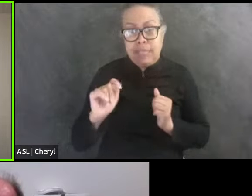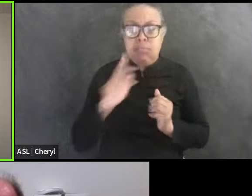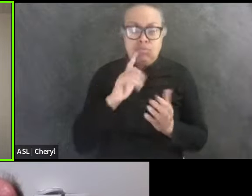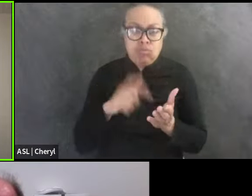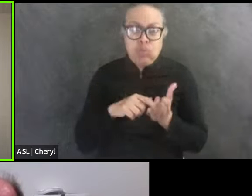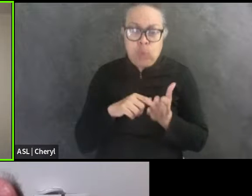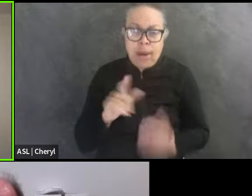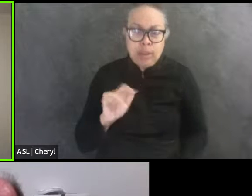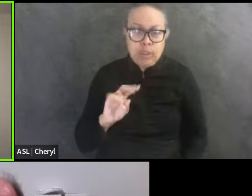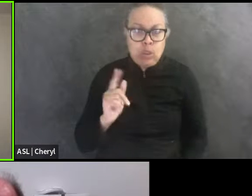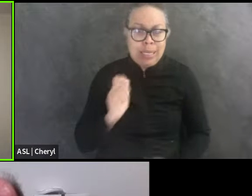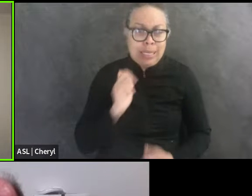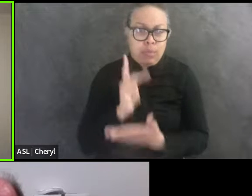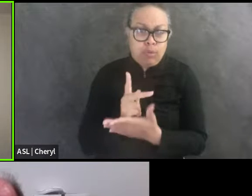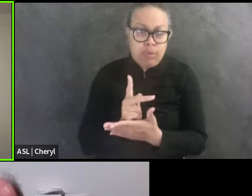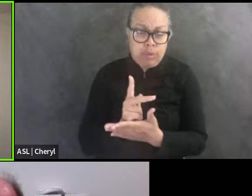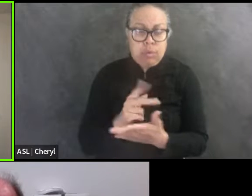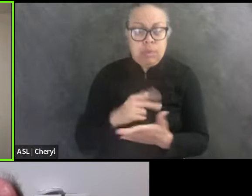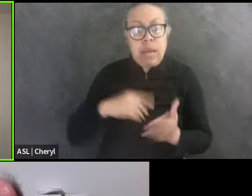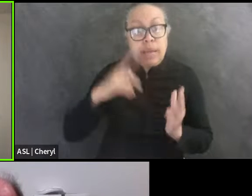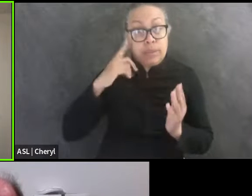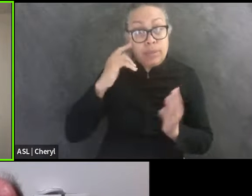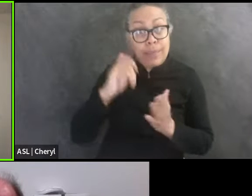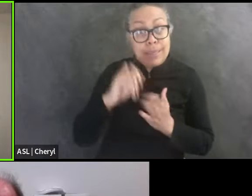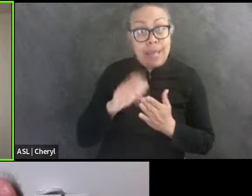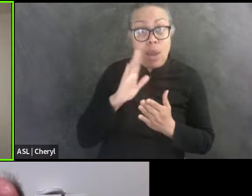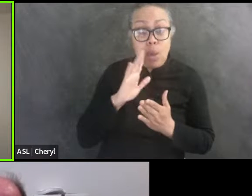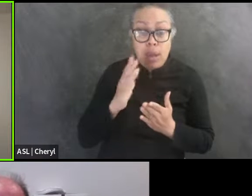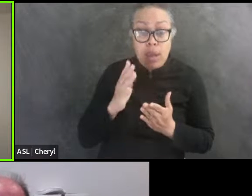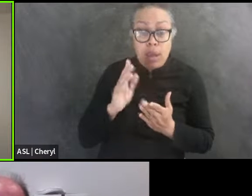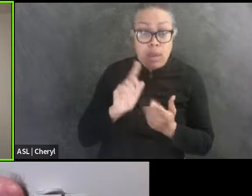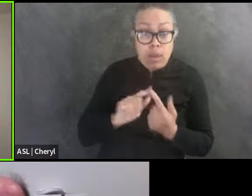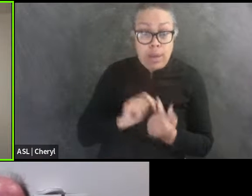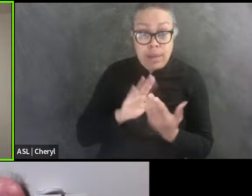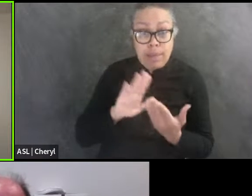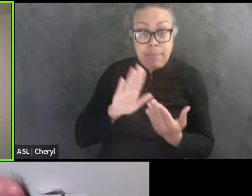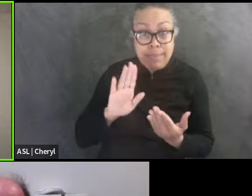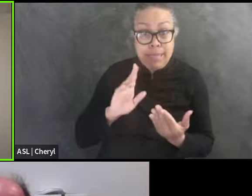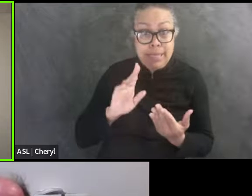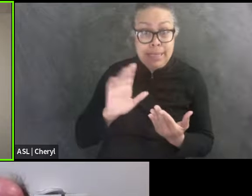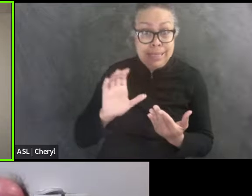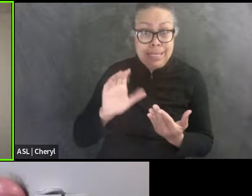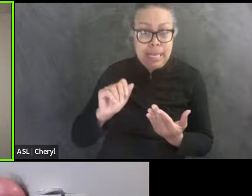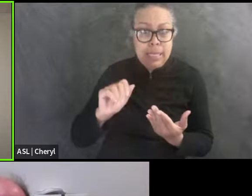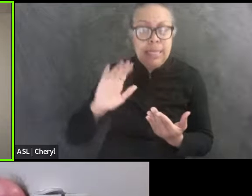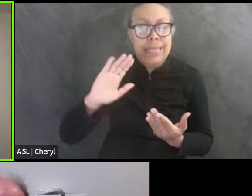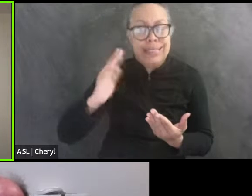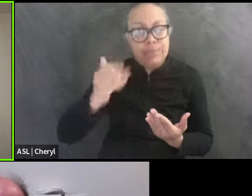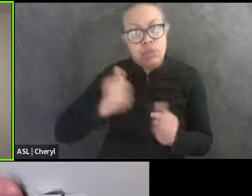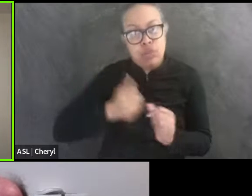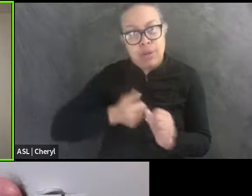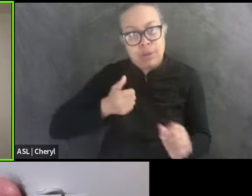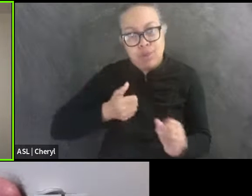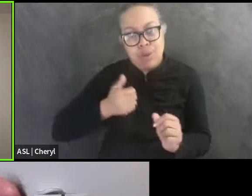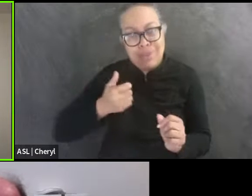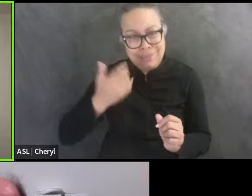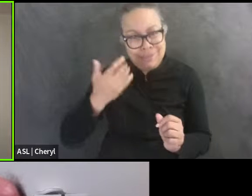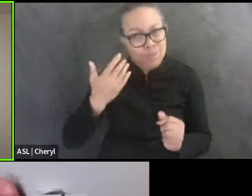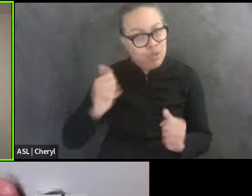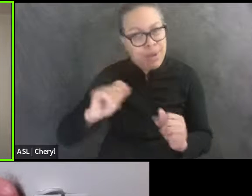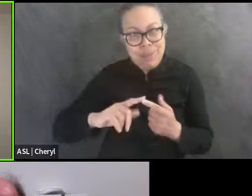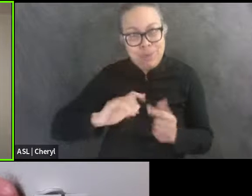have to go, they will be told that they need to go for the BZA. But it sounds like they're trying everything to not go to the BZA, and they've got some